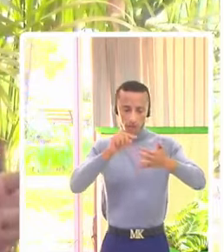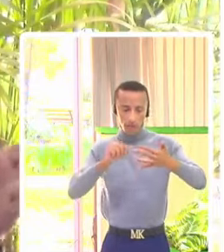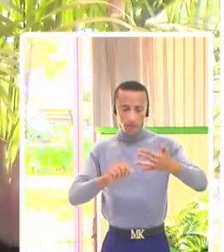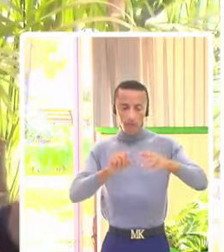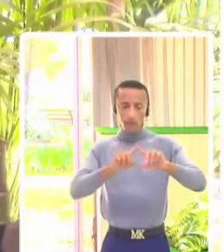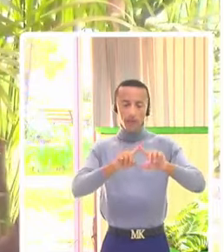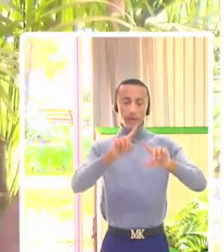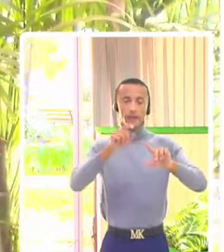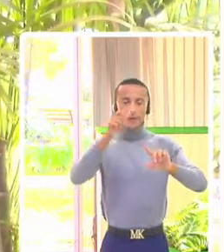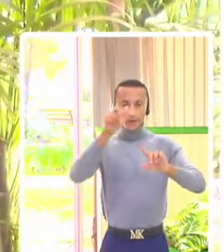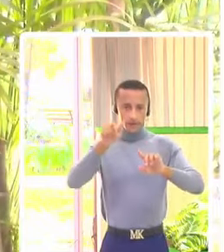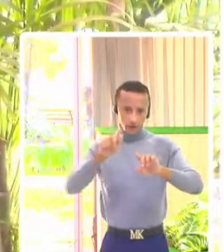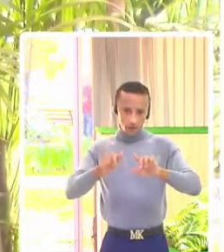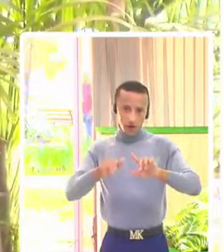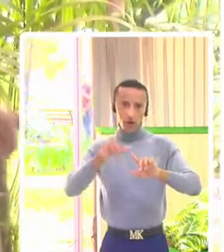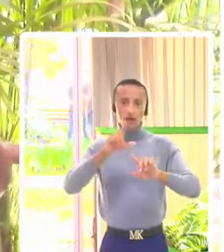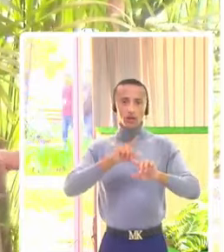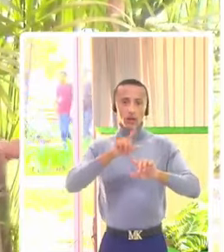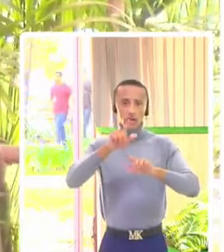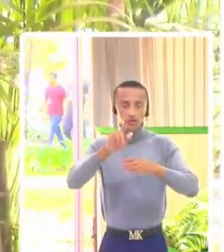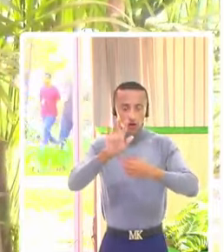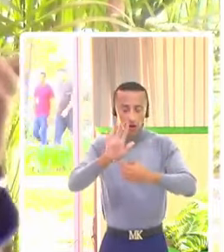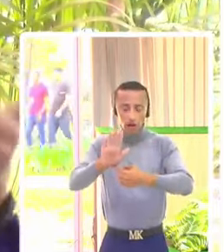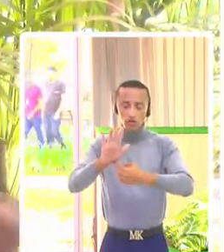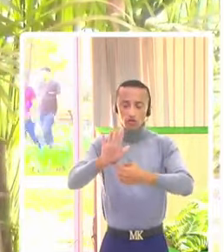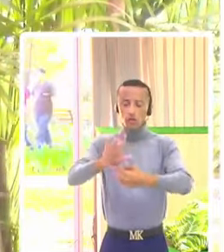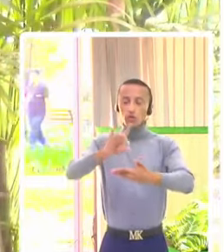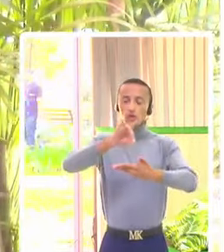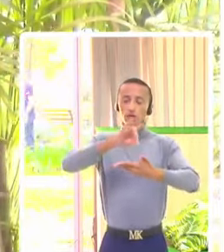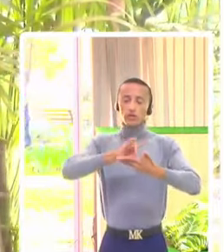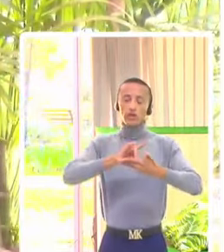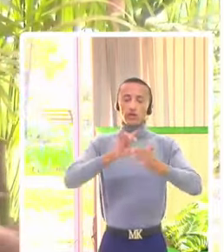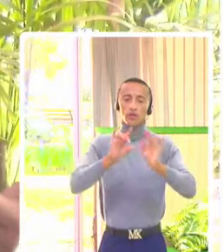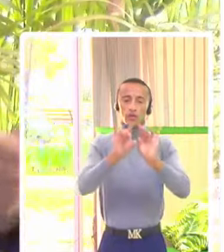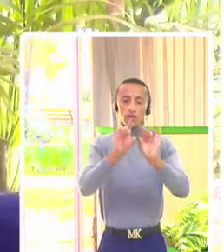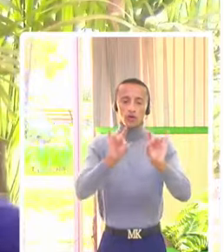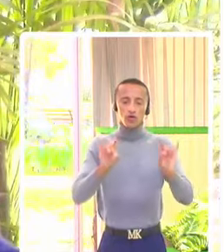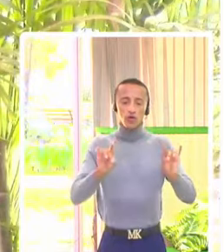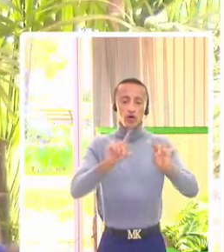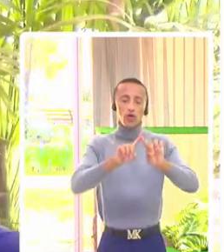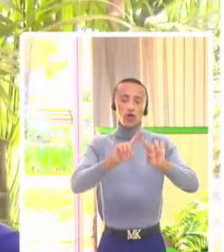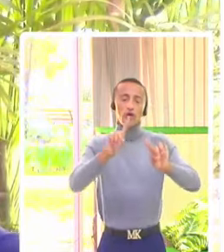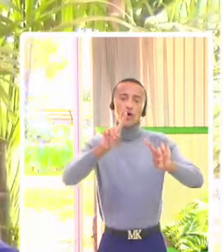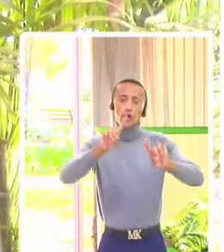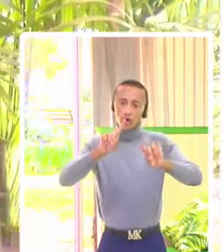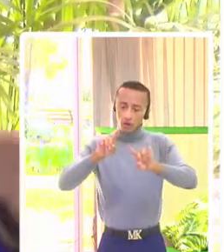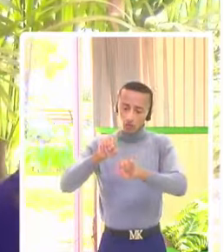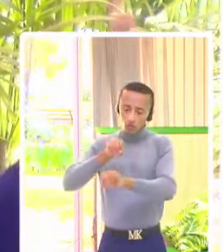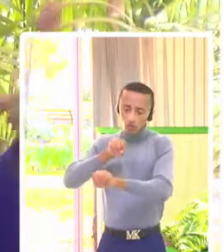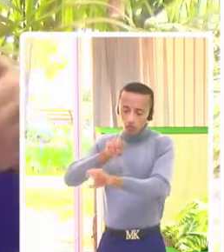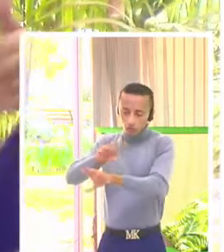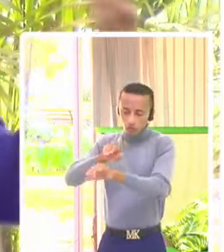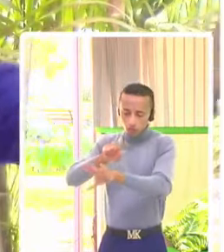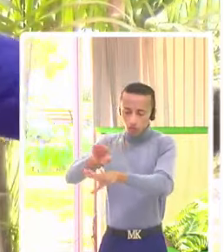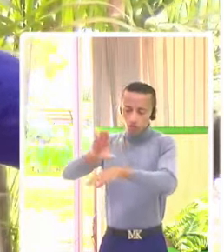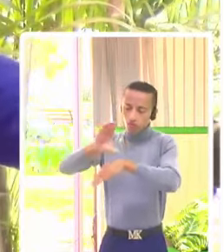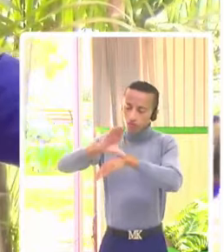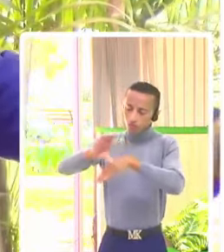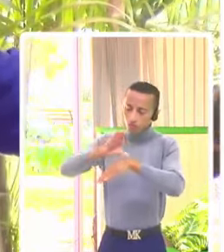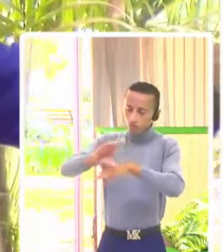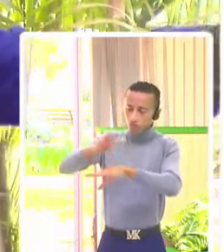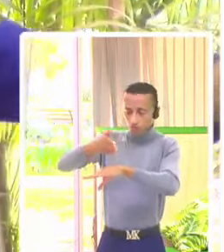of contributing. We not only train people in terms of courses, regular courses that goes